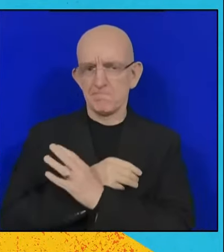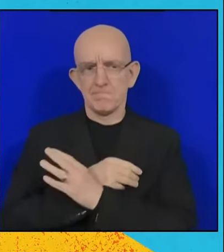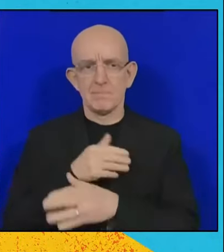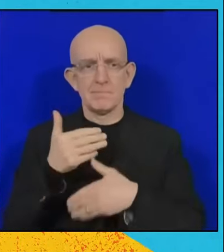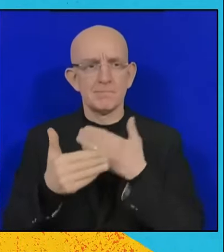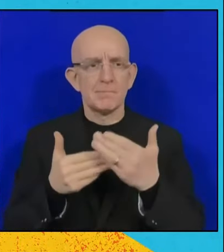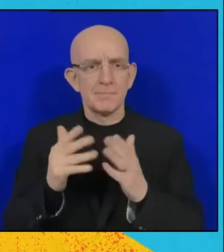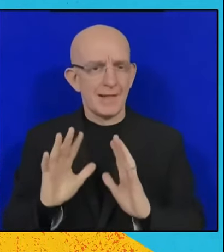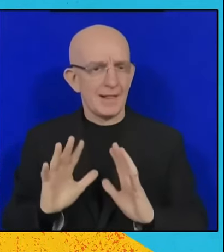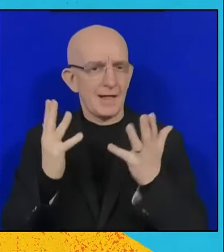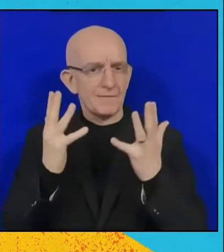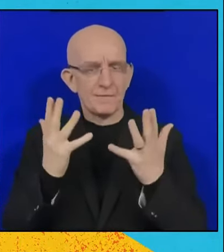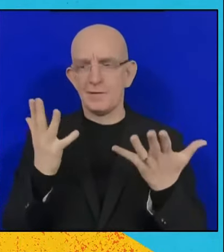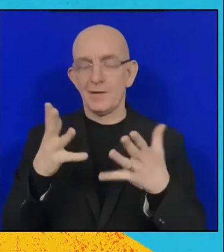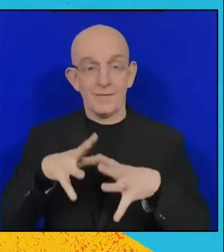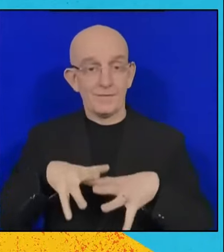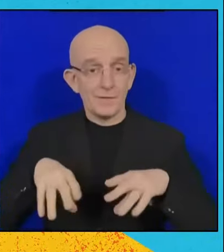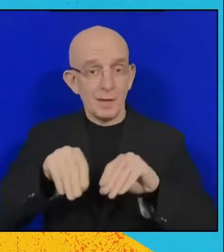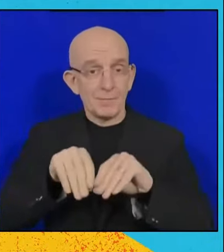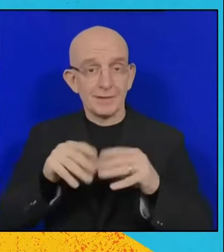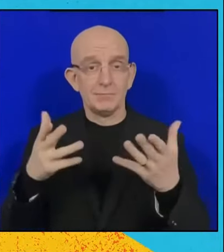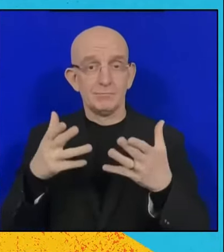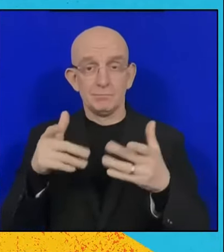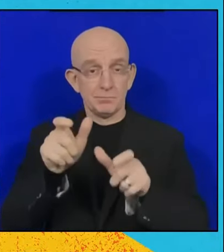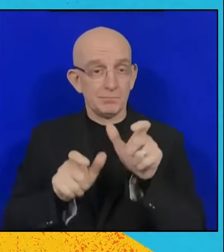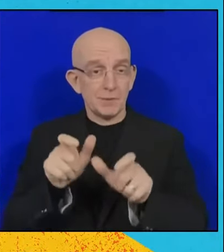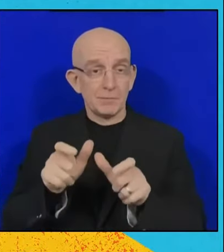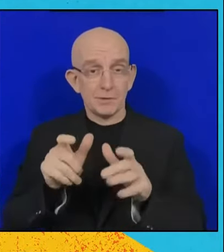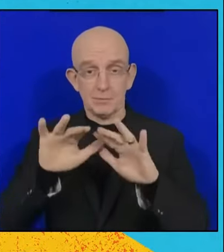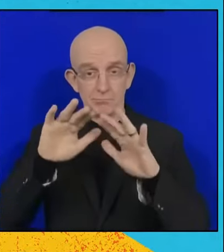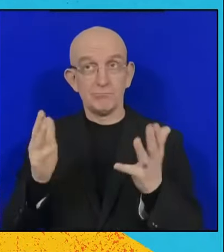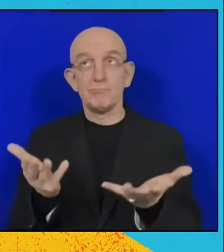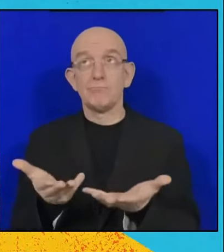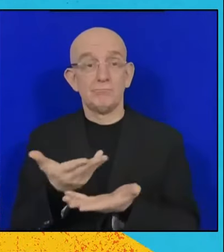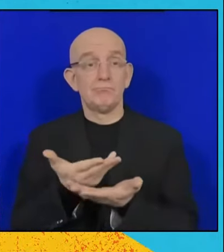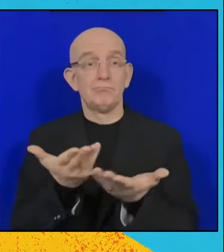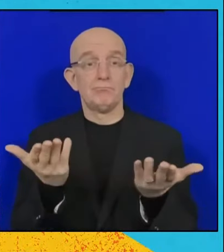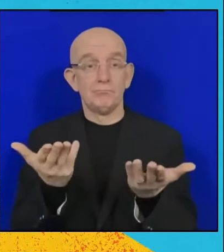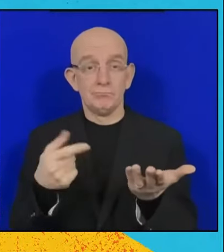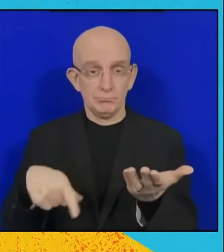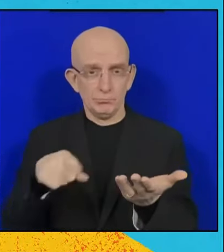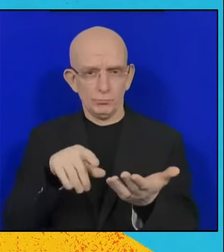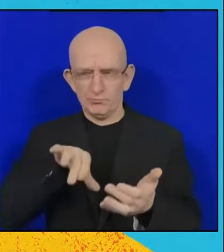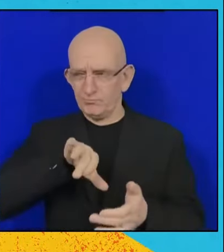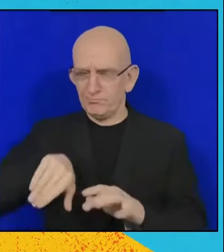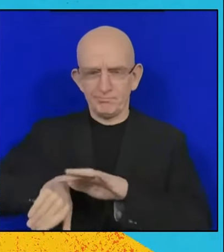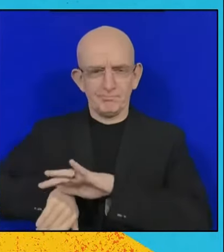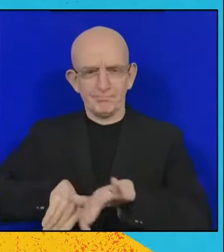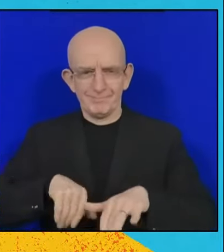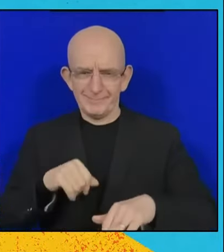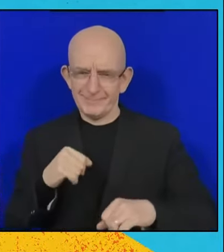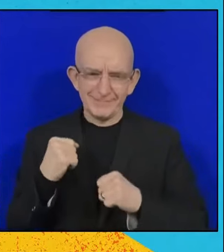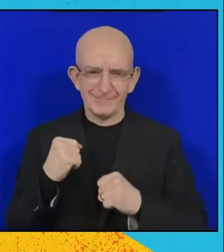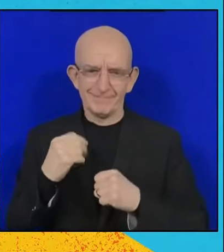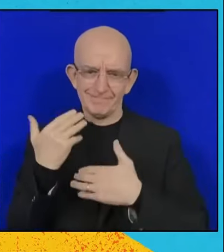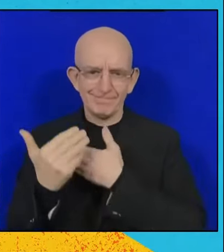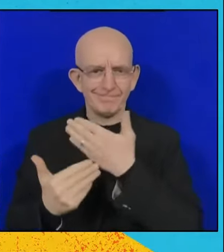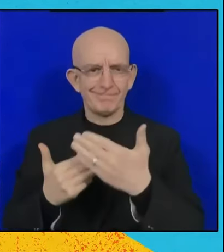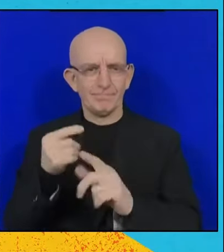You're fighting superior odds with little more than your voice, your